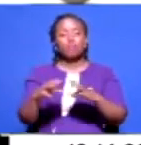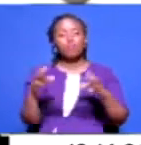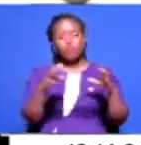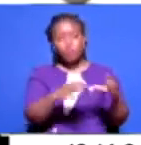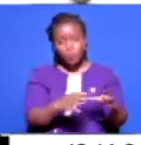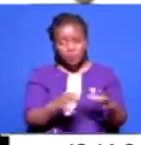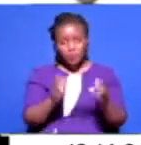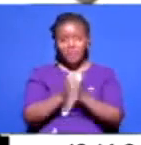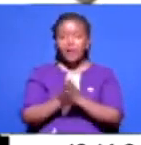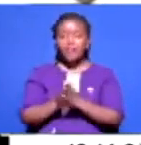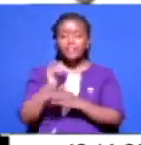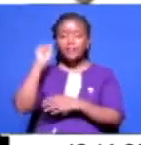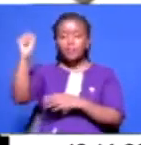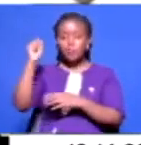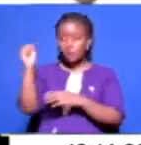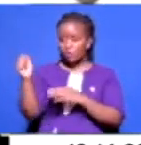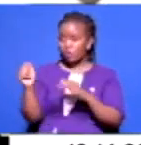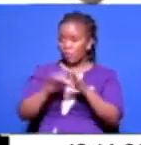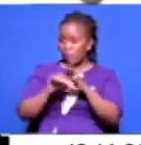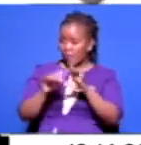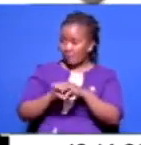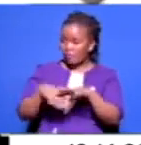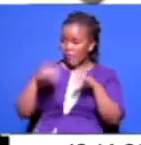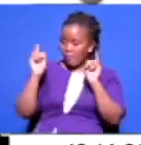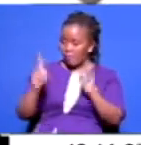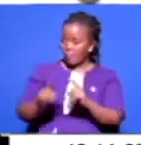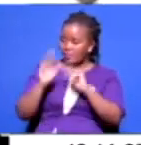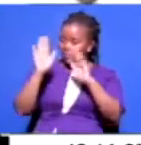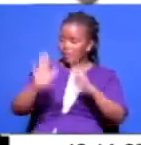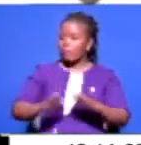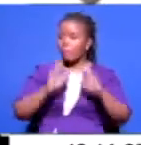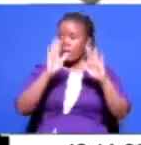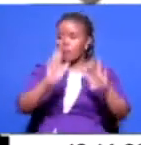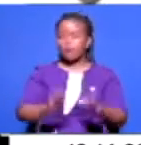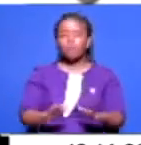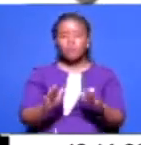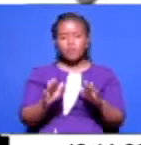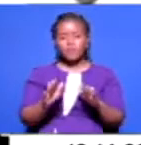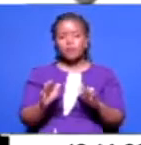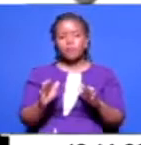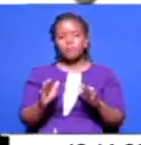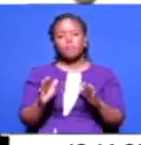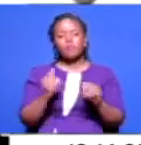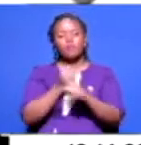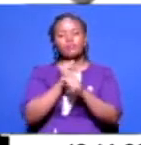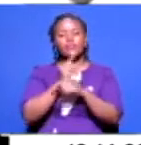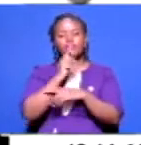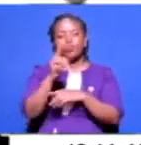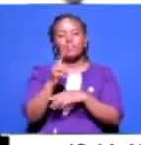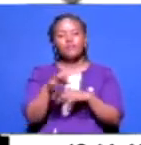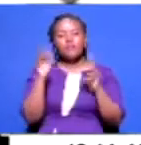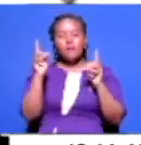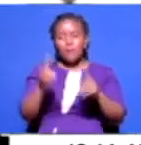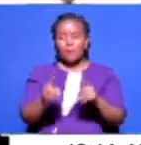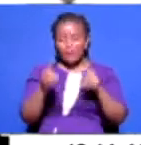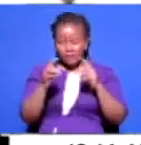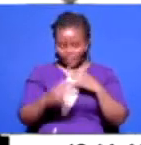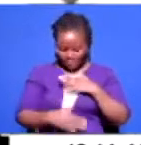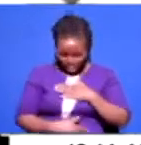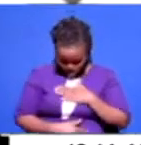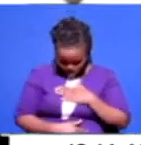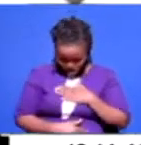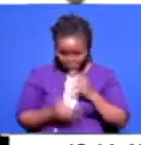the political players should conduct themselves in a way that respect the